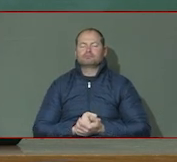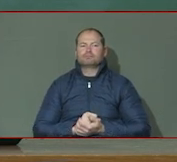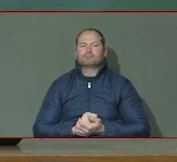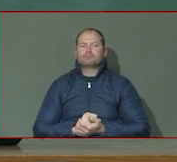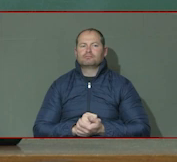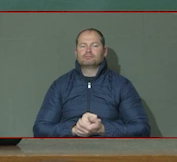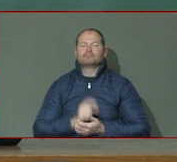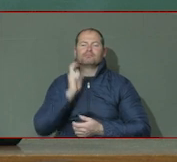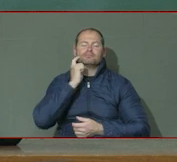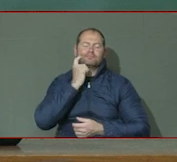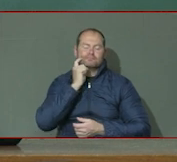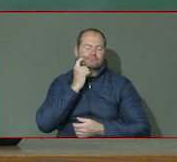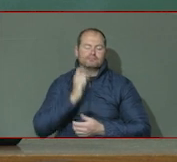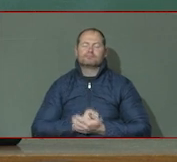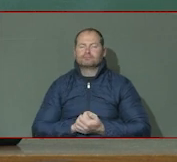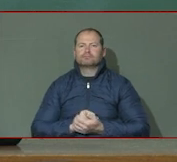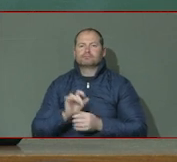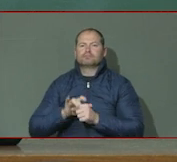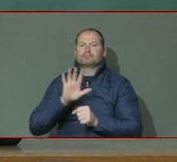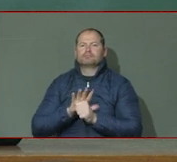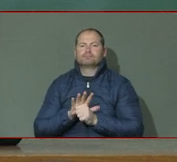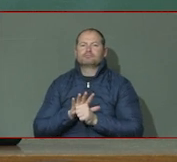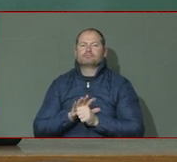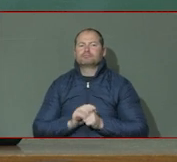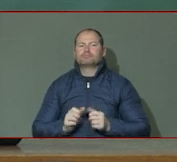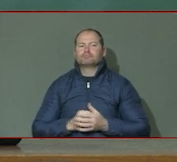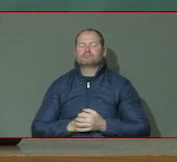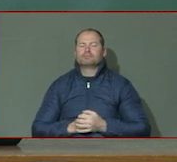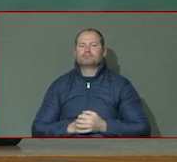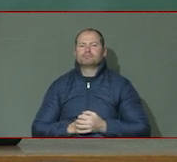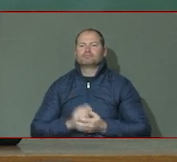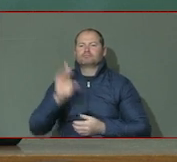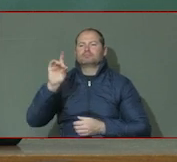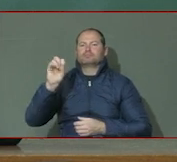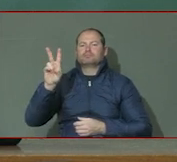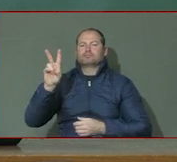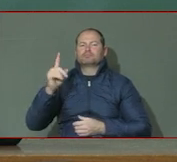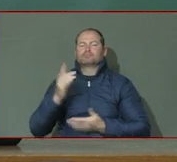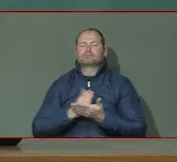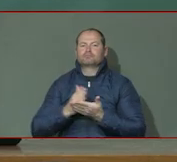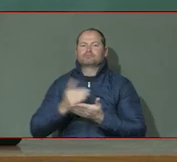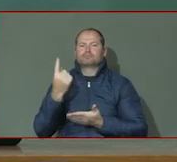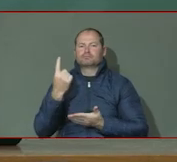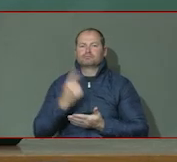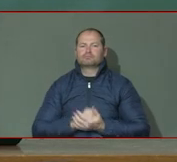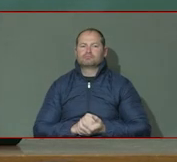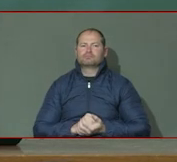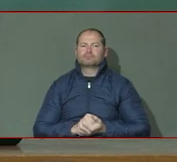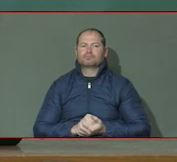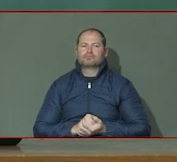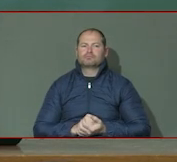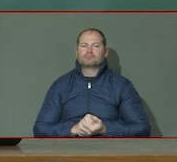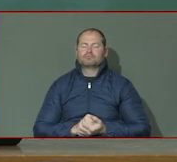for candy. And for cola, our dividend per share is 690. And